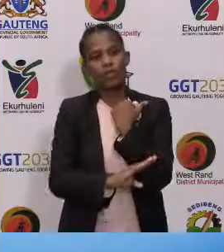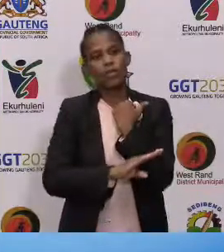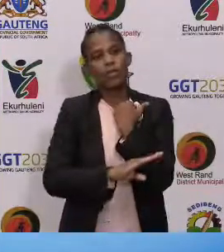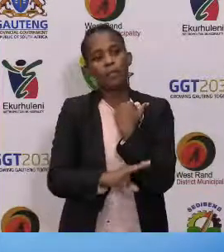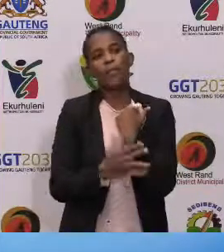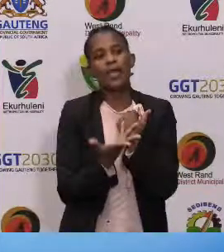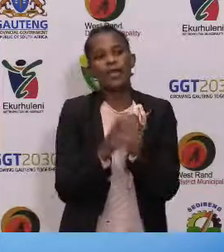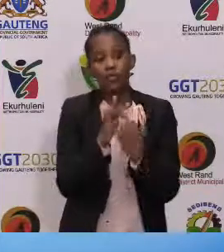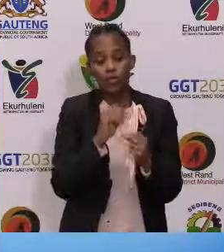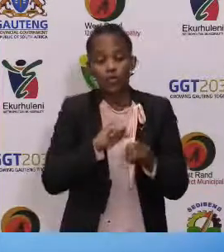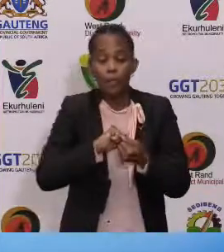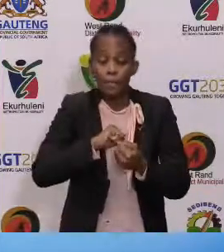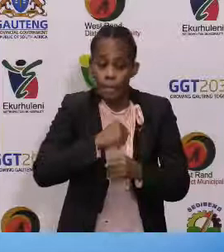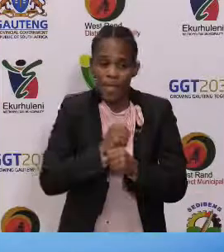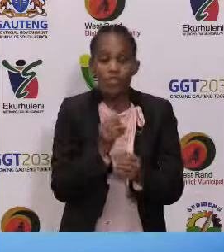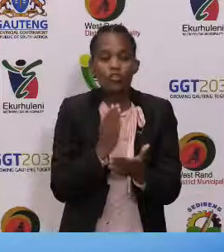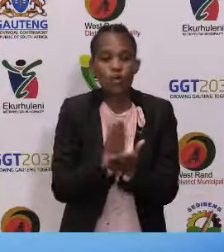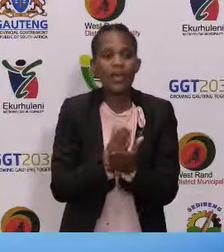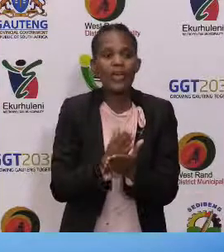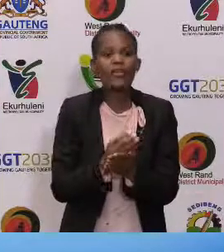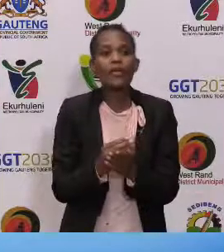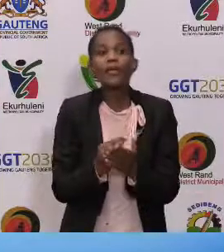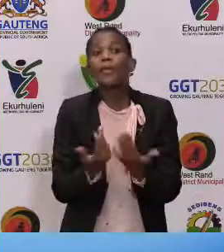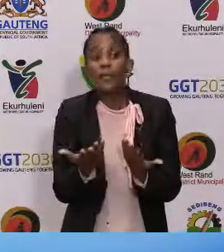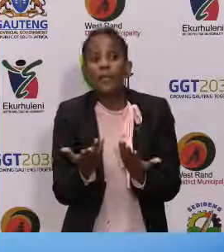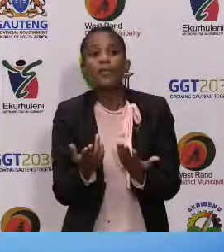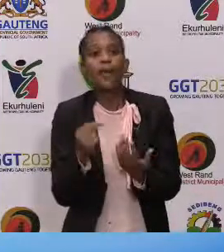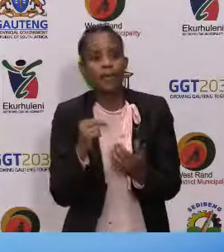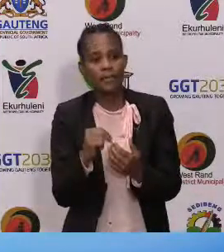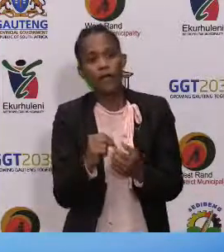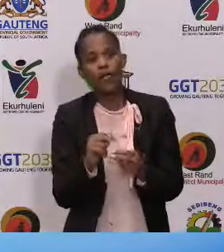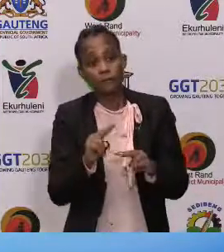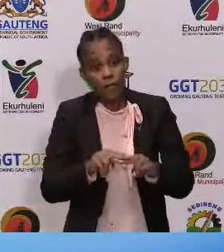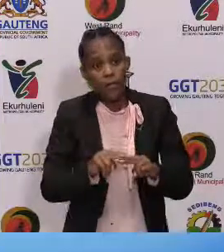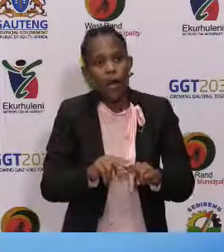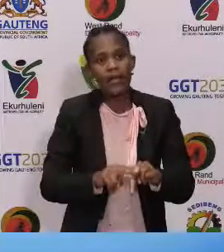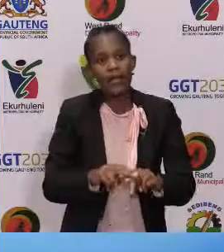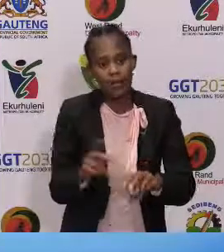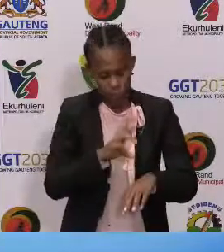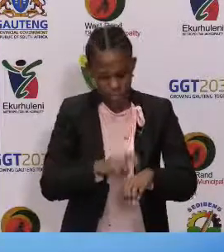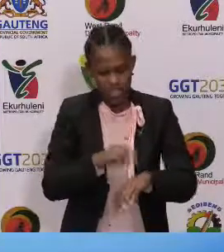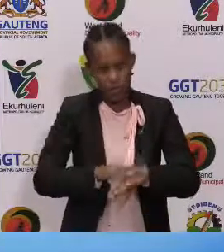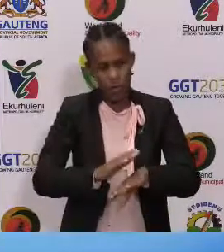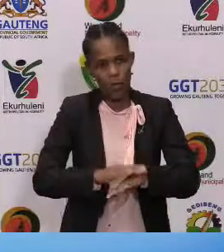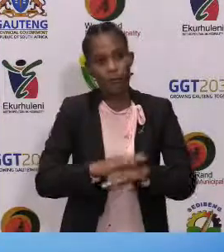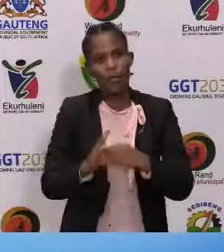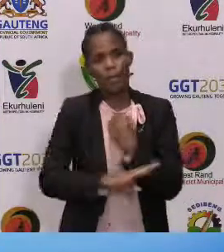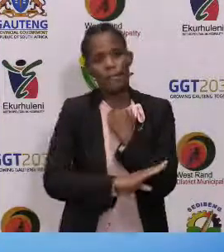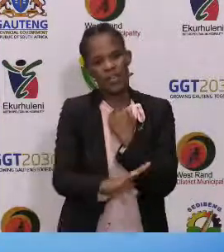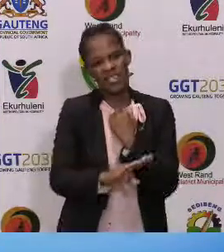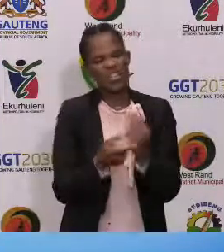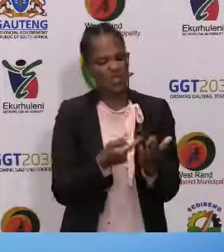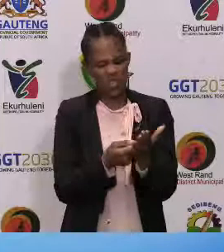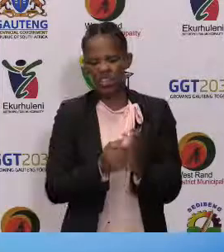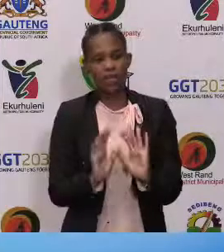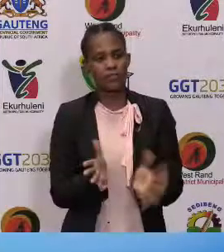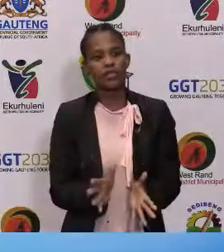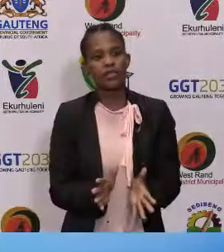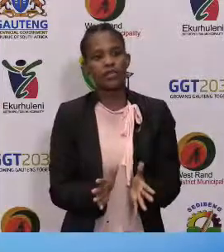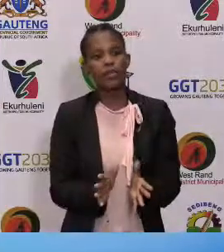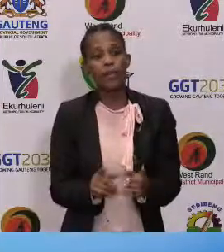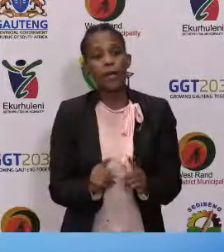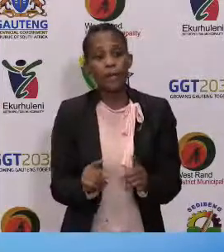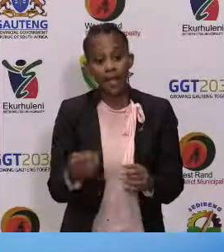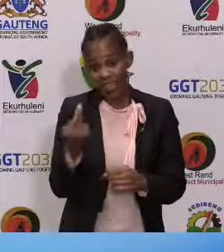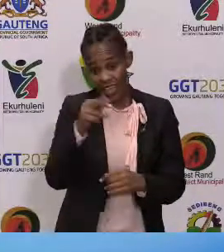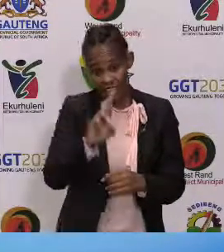occupation and ready for third wave, should we need it in terms of COVID. I think we've talked about Dr. Justin Curry. The